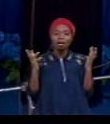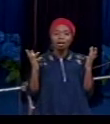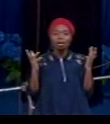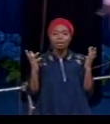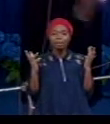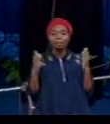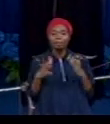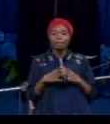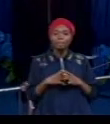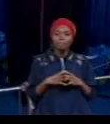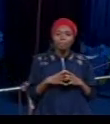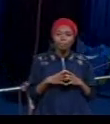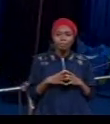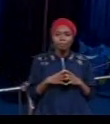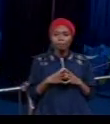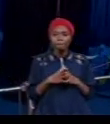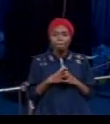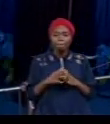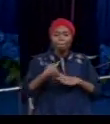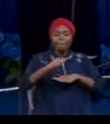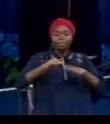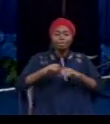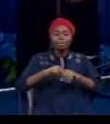Hallelujah. Anointing breaks the